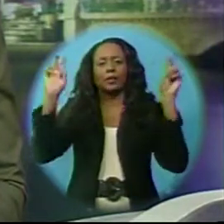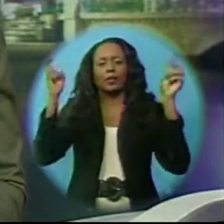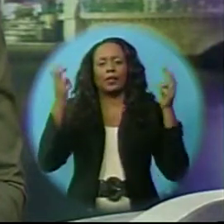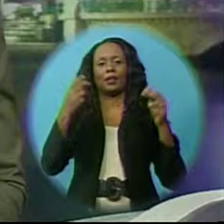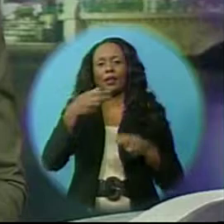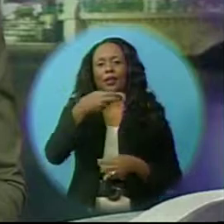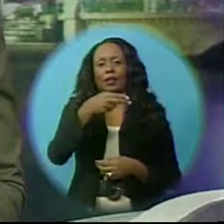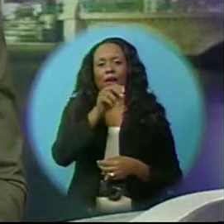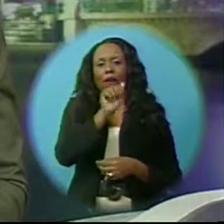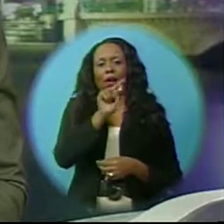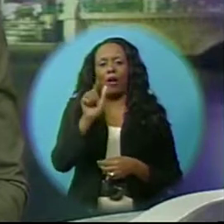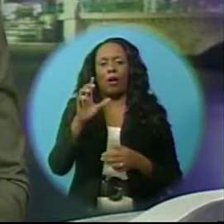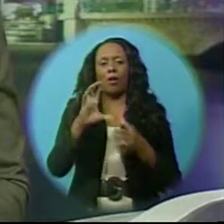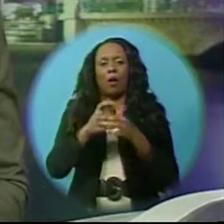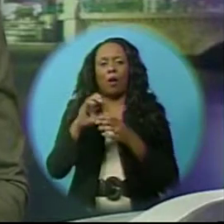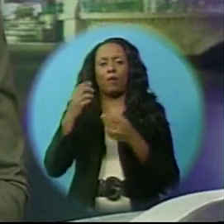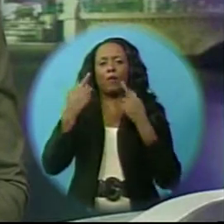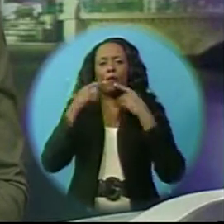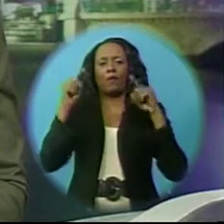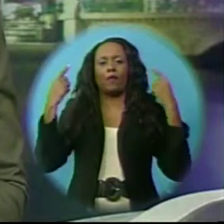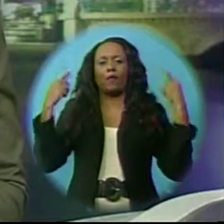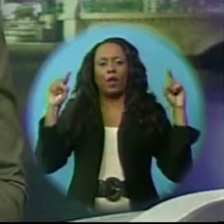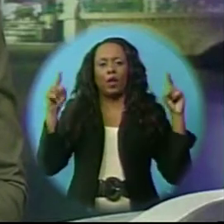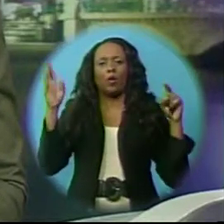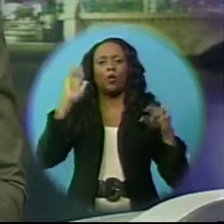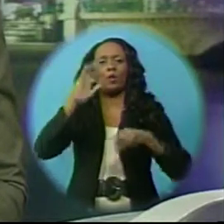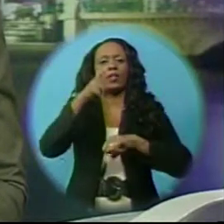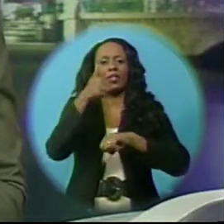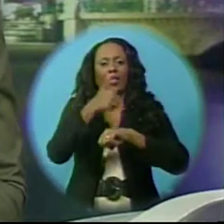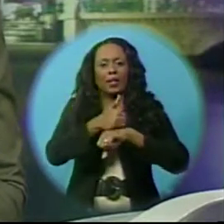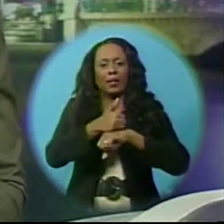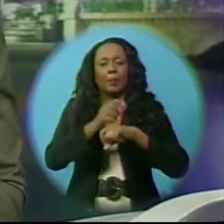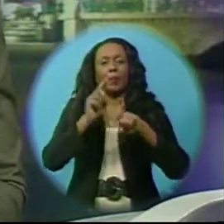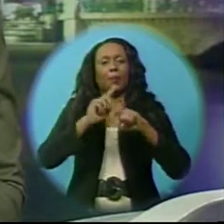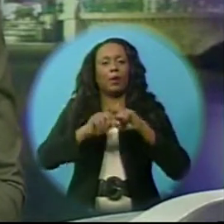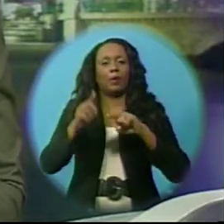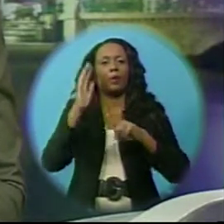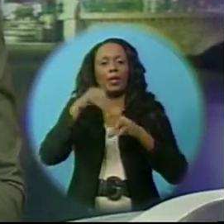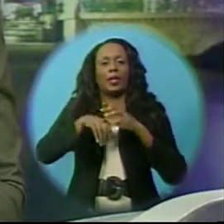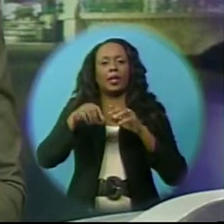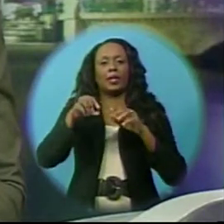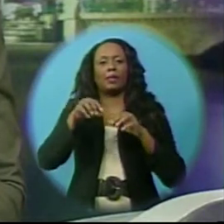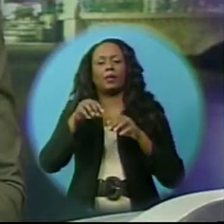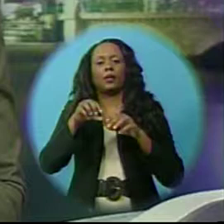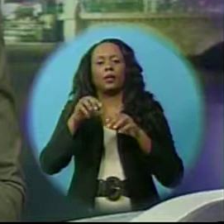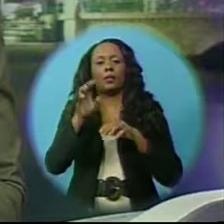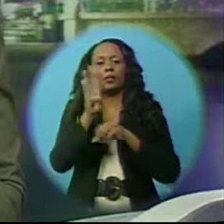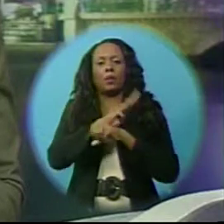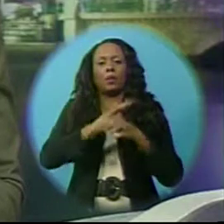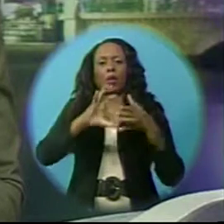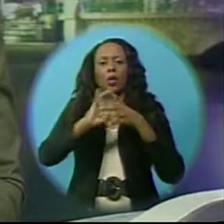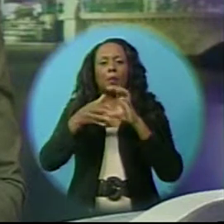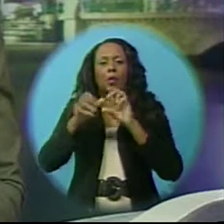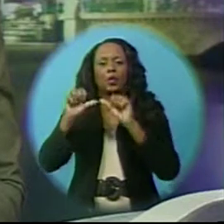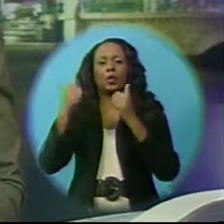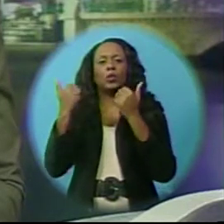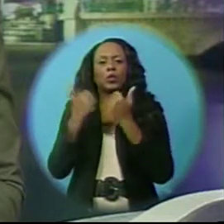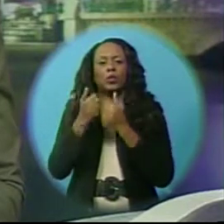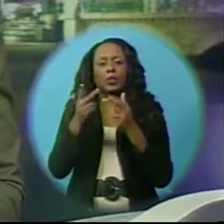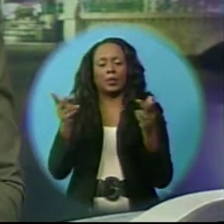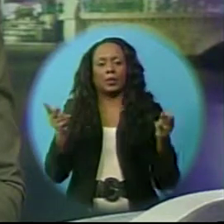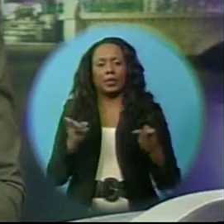officially launched at a later date, will be temporarily housed at the museum in the Barbados Olympic Association's headquarters in